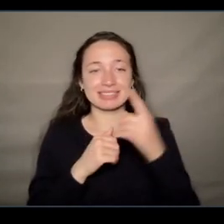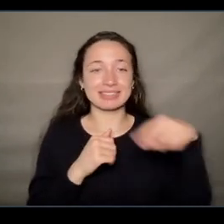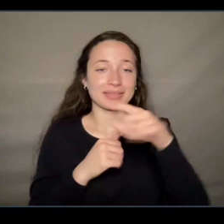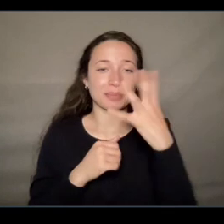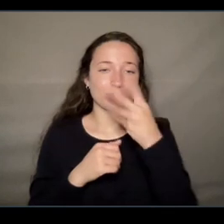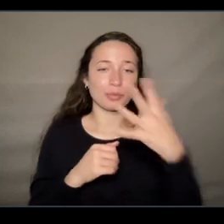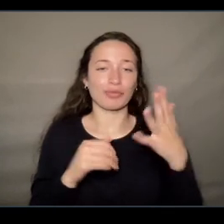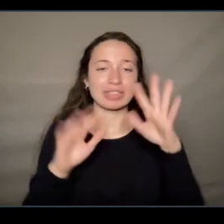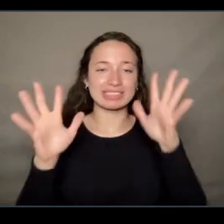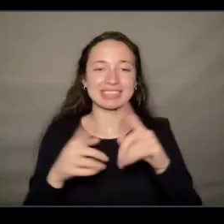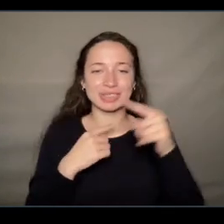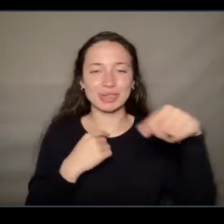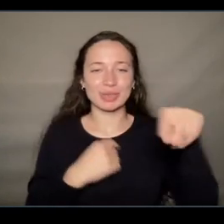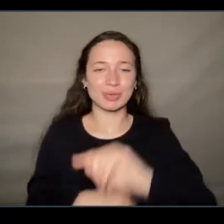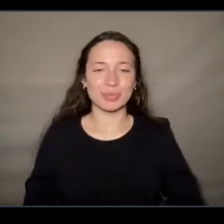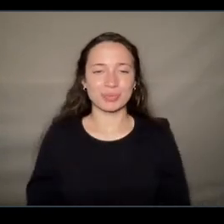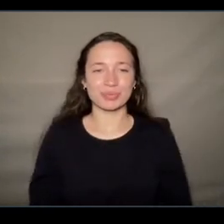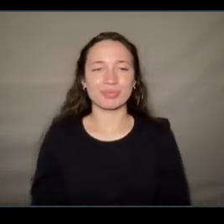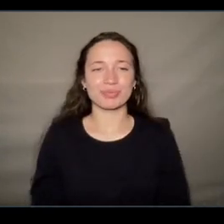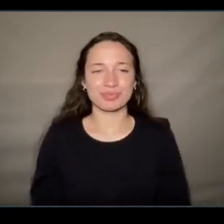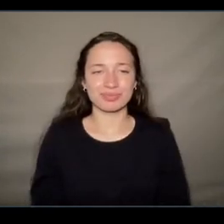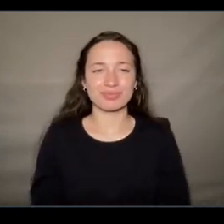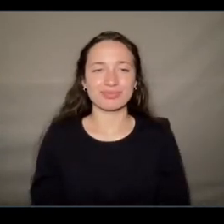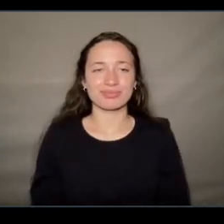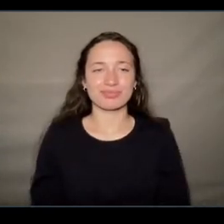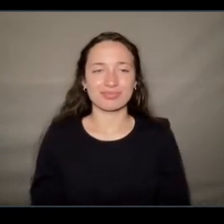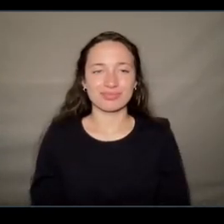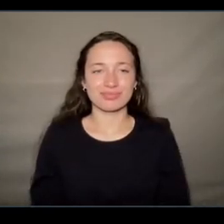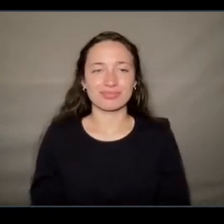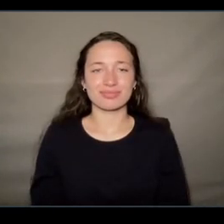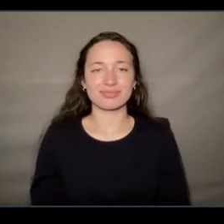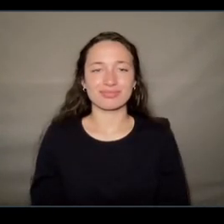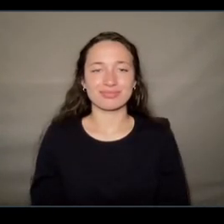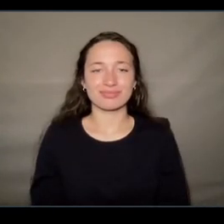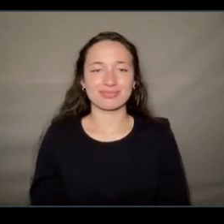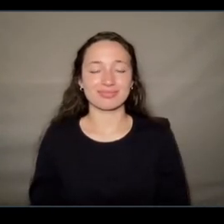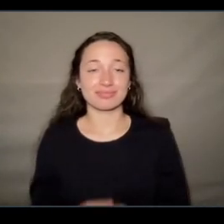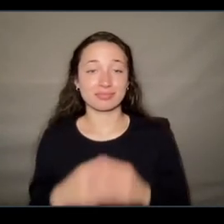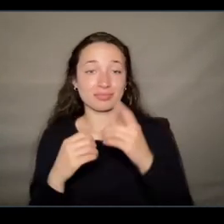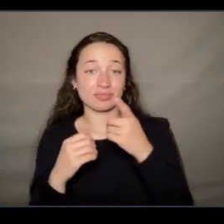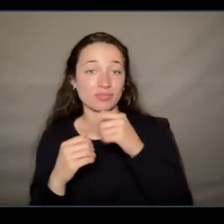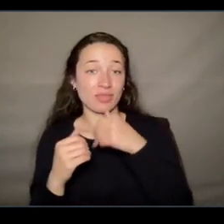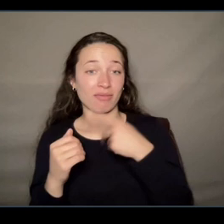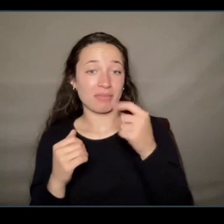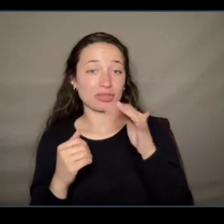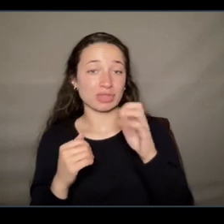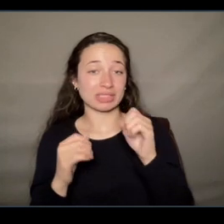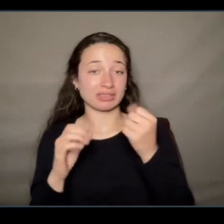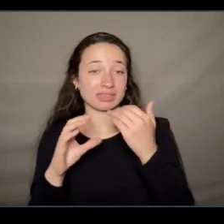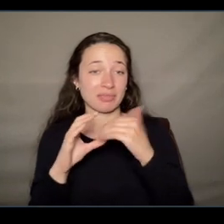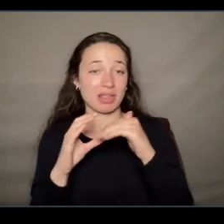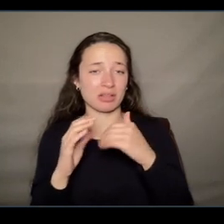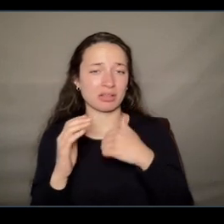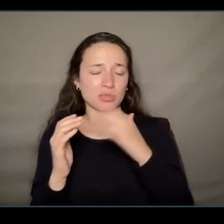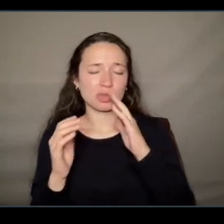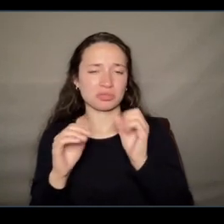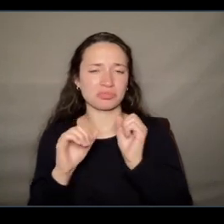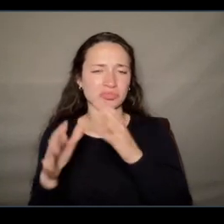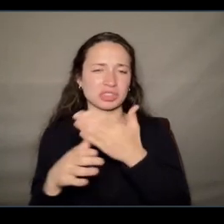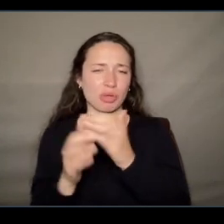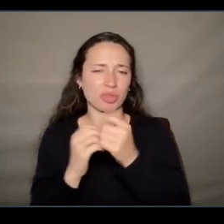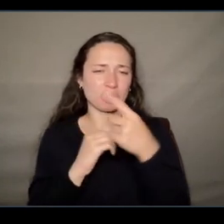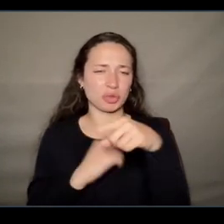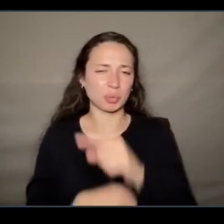blessings, and everyone, a beautiful season to you. Yeah. And if you don't have Patrice's email, we'd be